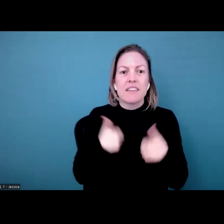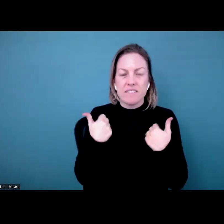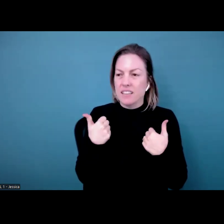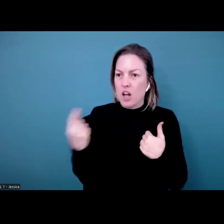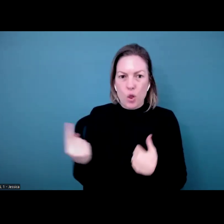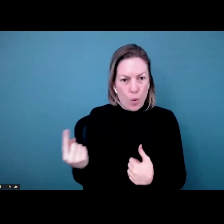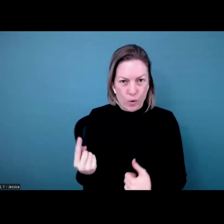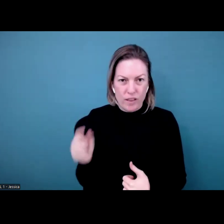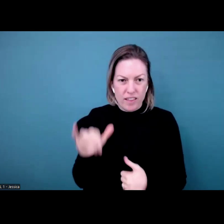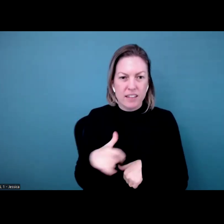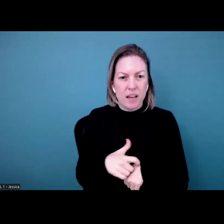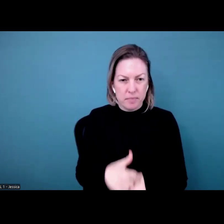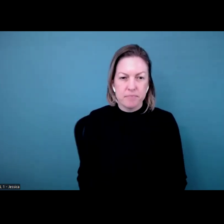own.